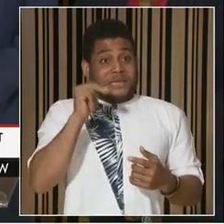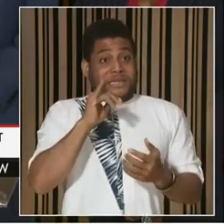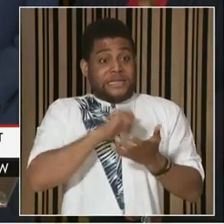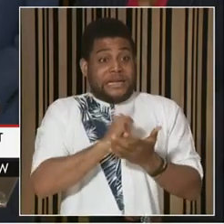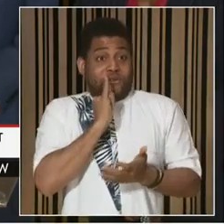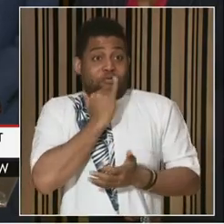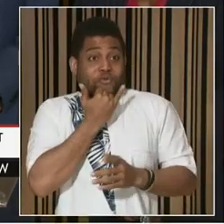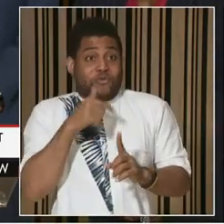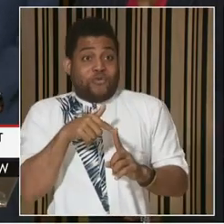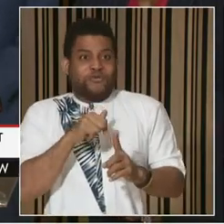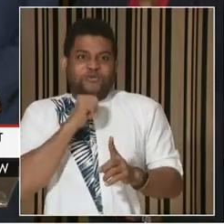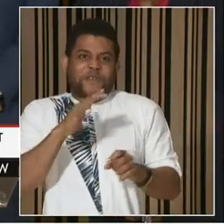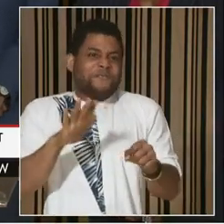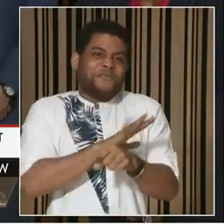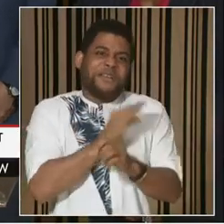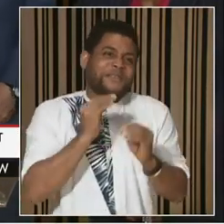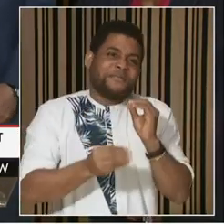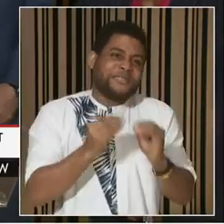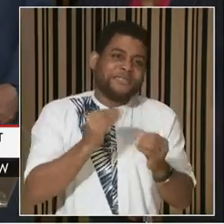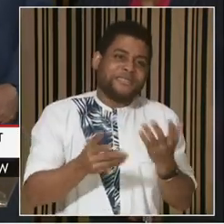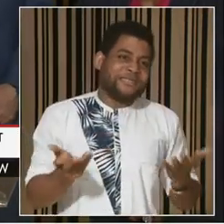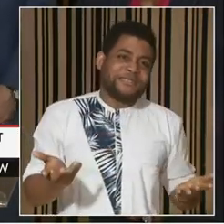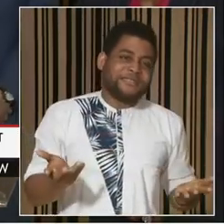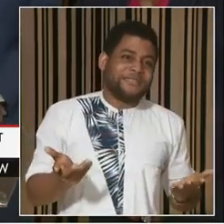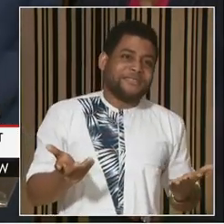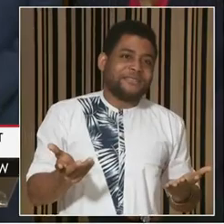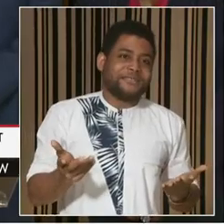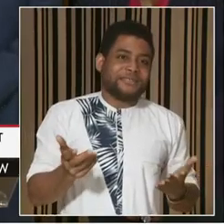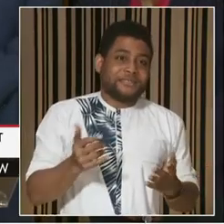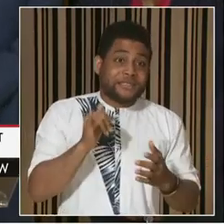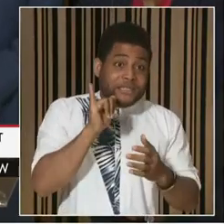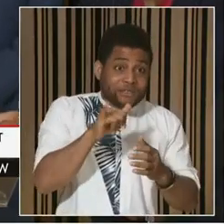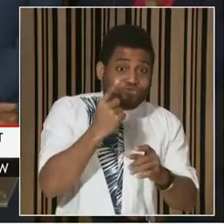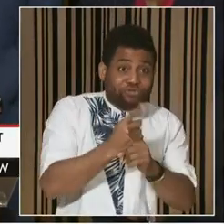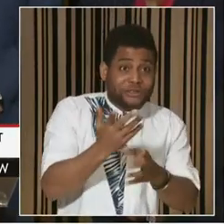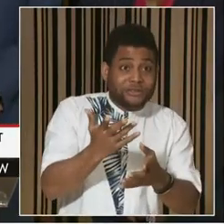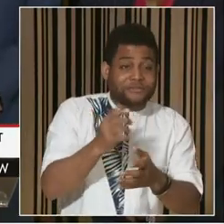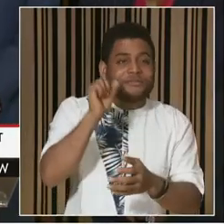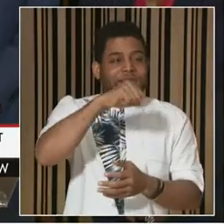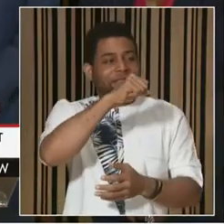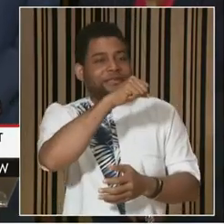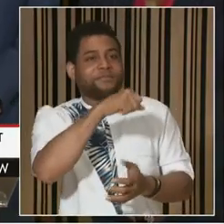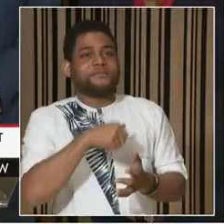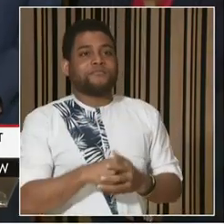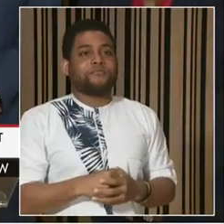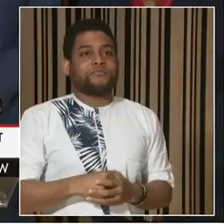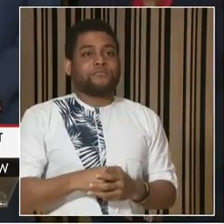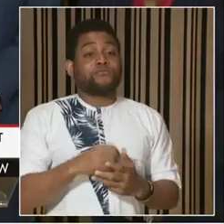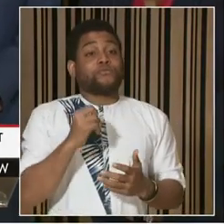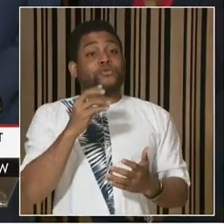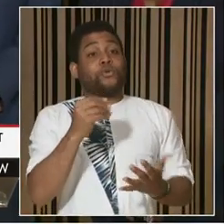fixed. Is that right? Did I characterize that correctly? Okay. And so that's where we are.